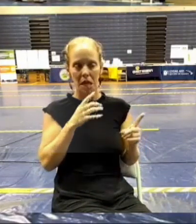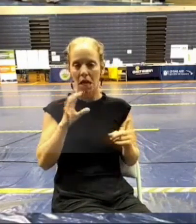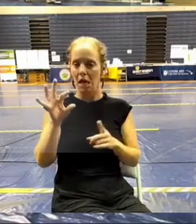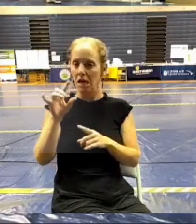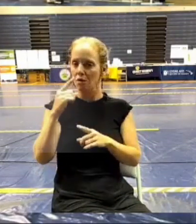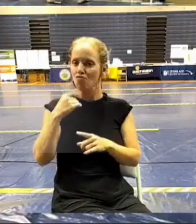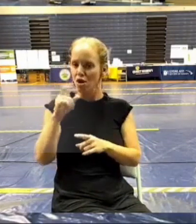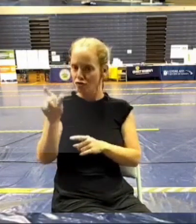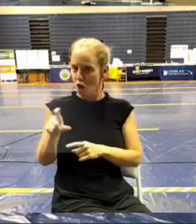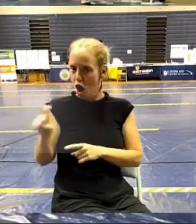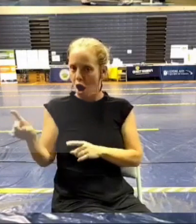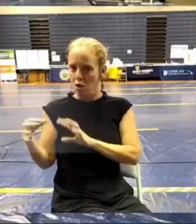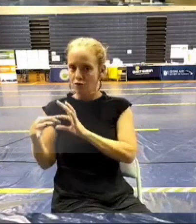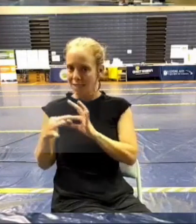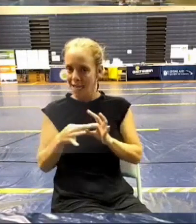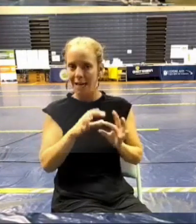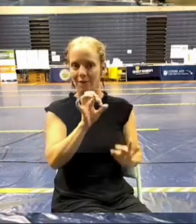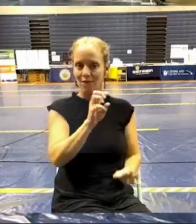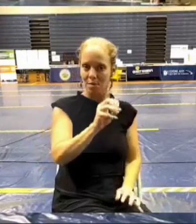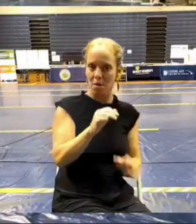So, hang on.